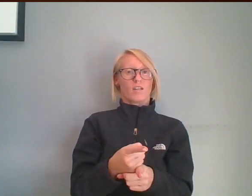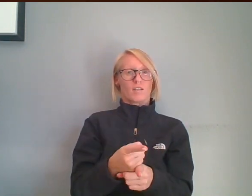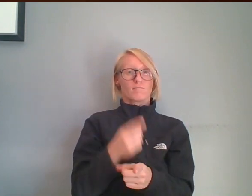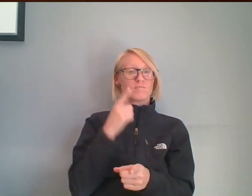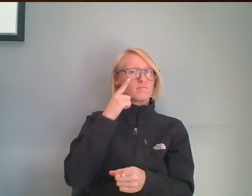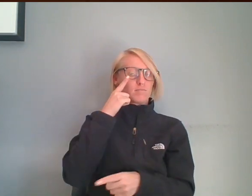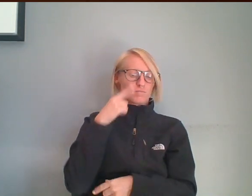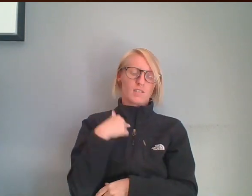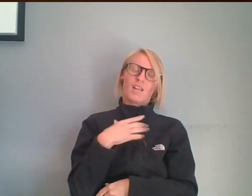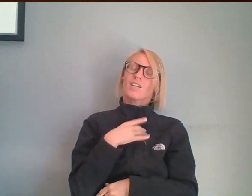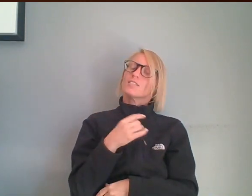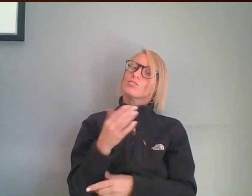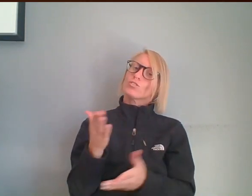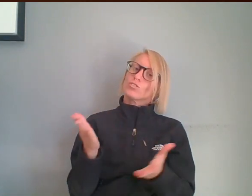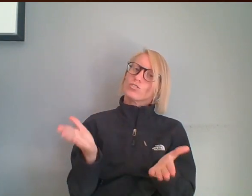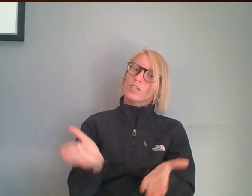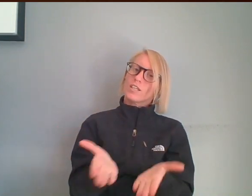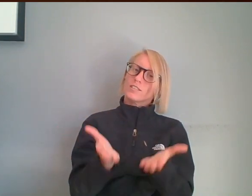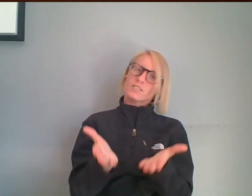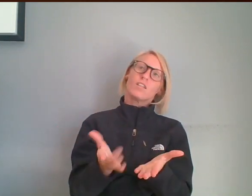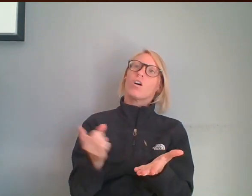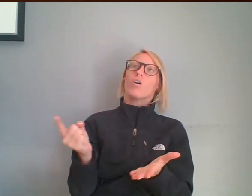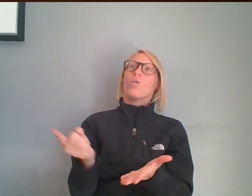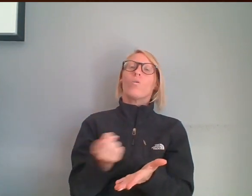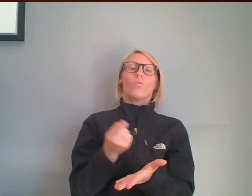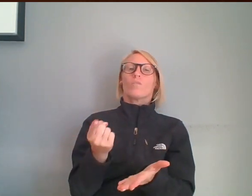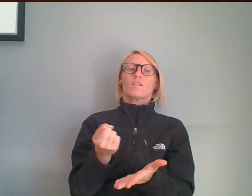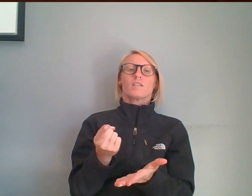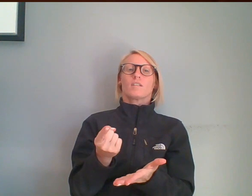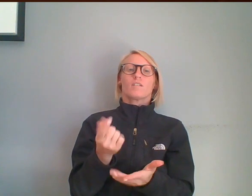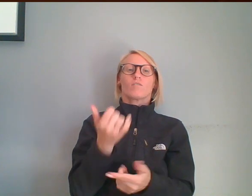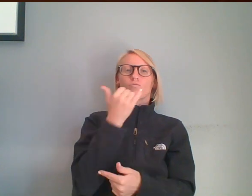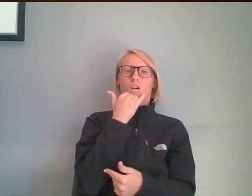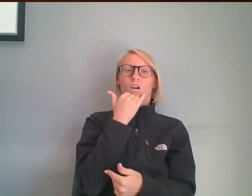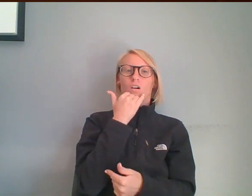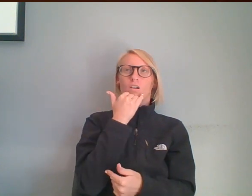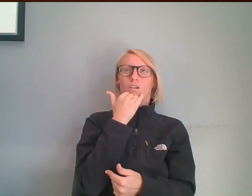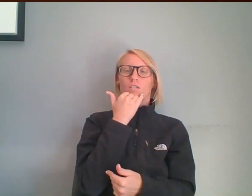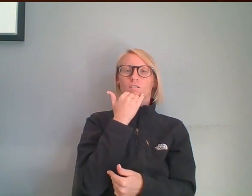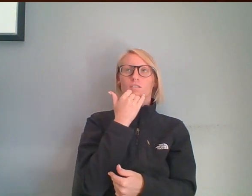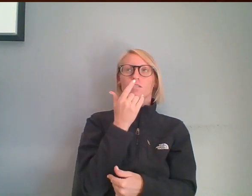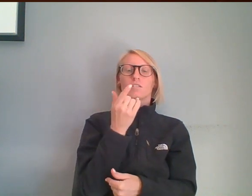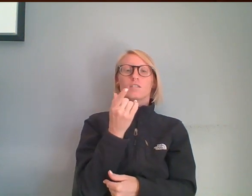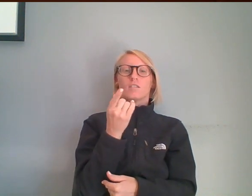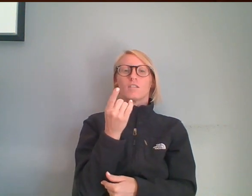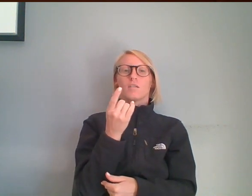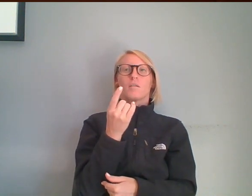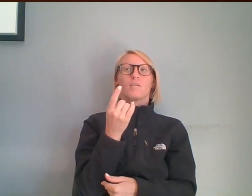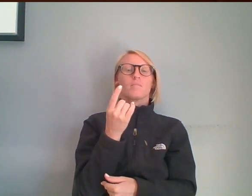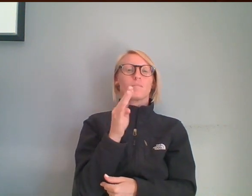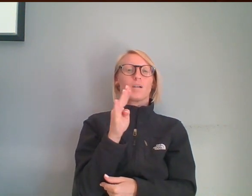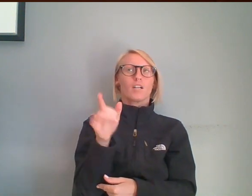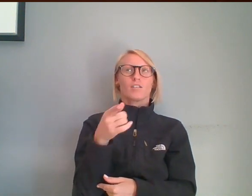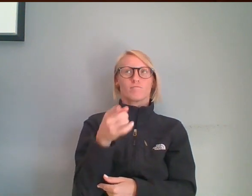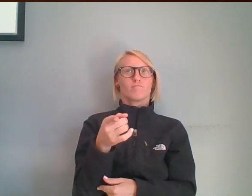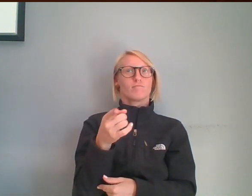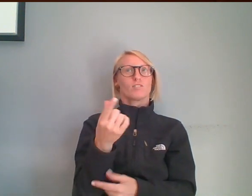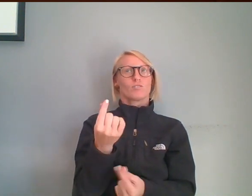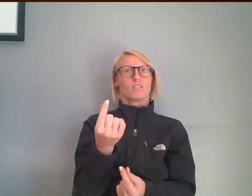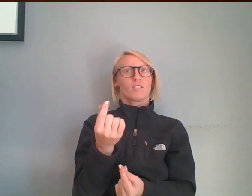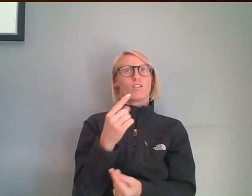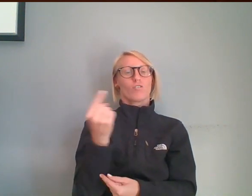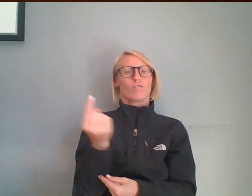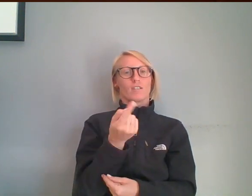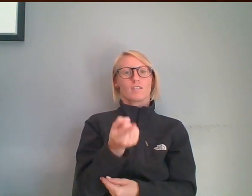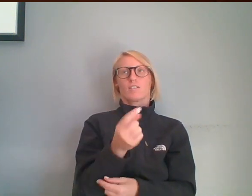I'd like to suggest the only way you can get this activity wrong is by doing what you've just done. There is no way